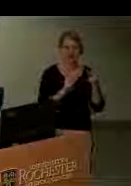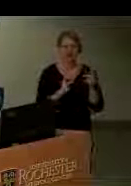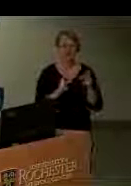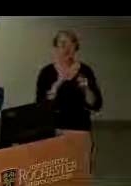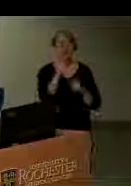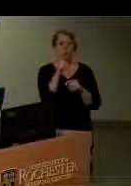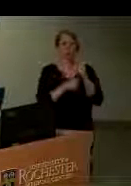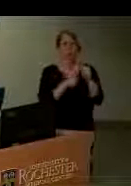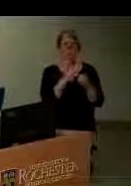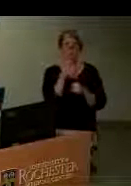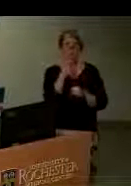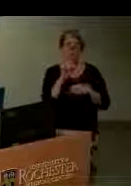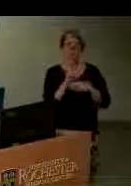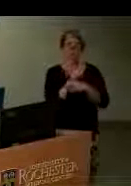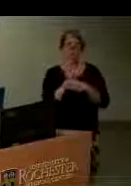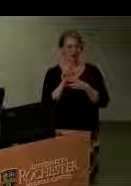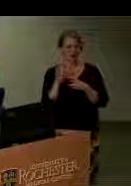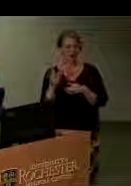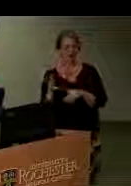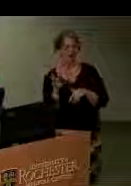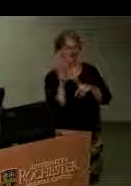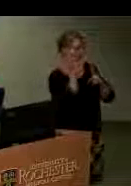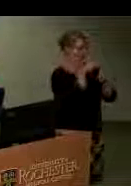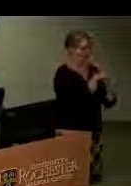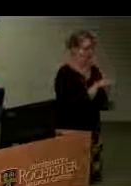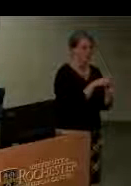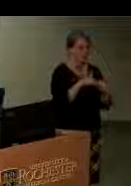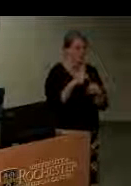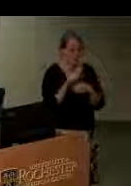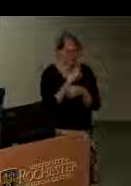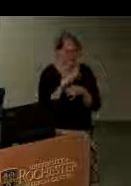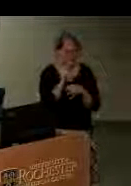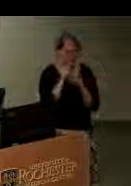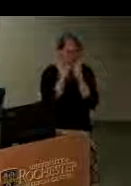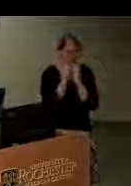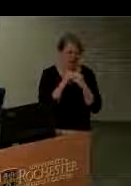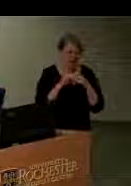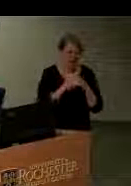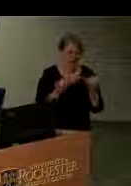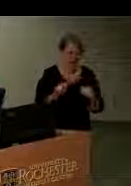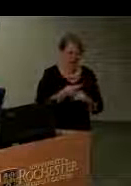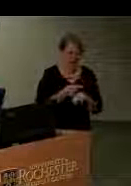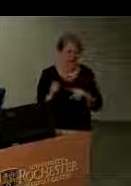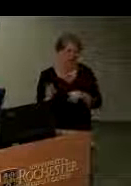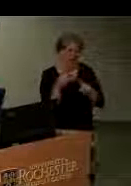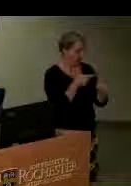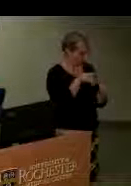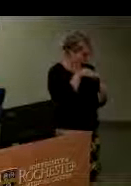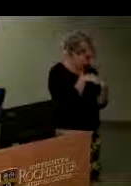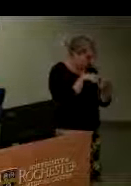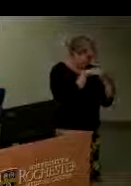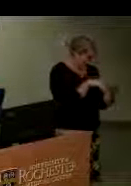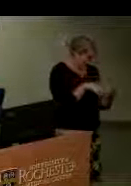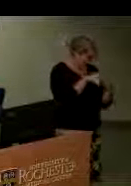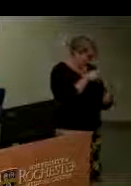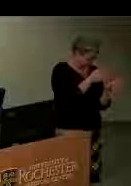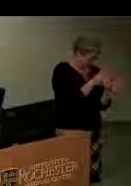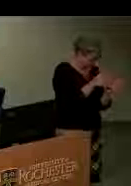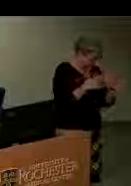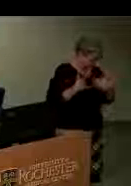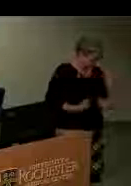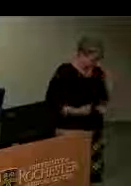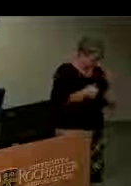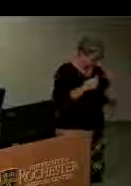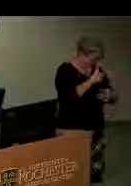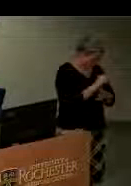their training when training wasn't valued the way it is today to study psychosomatic disorders? And there he